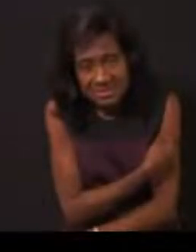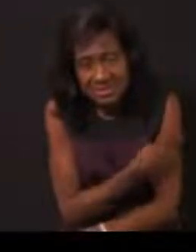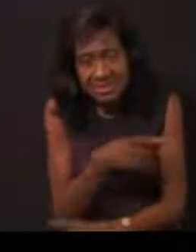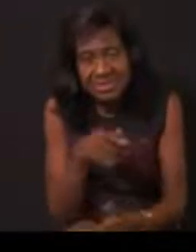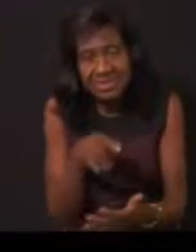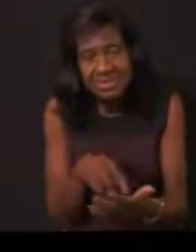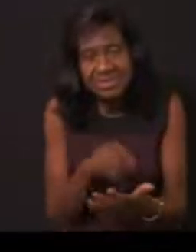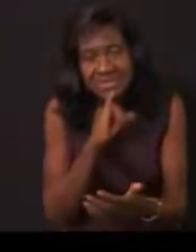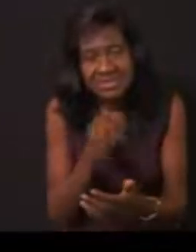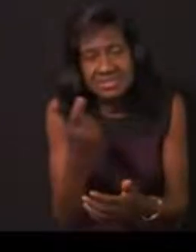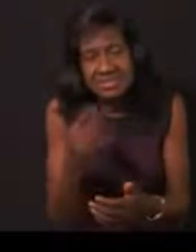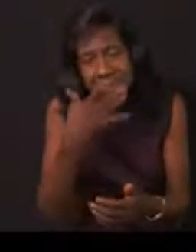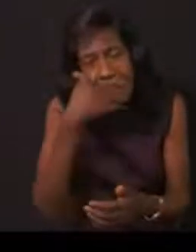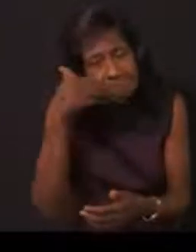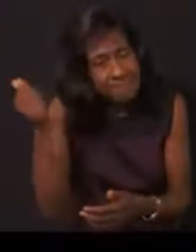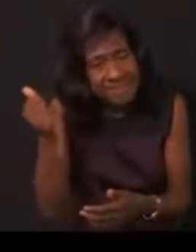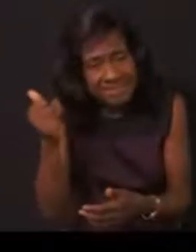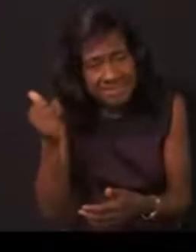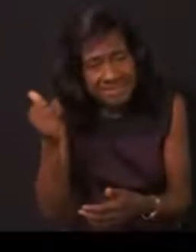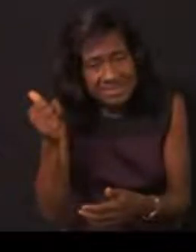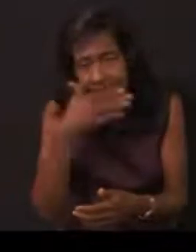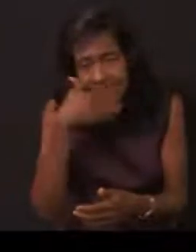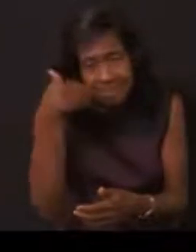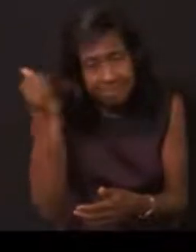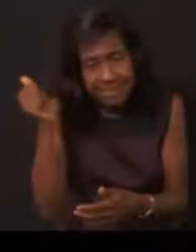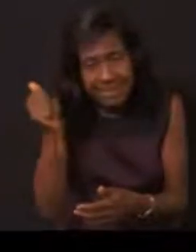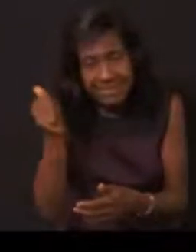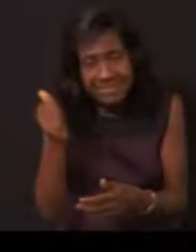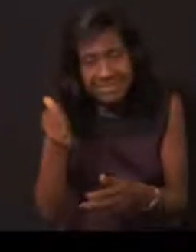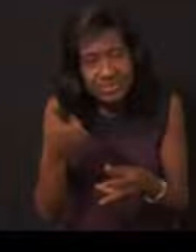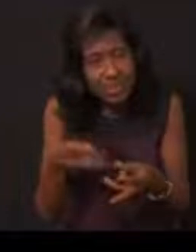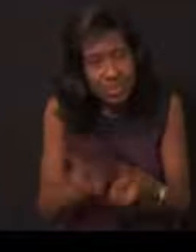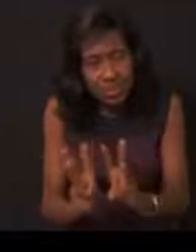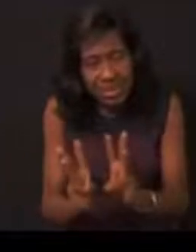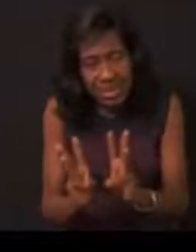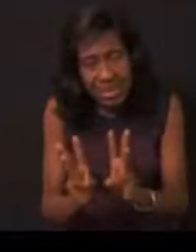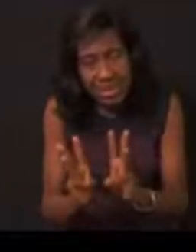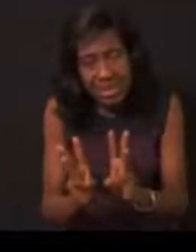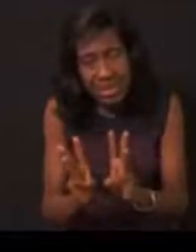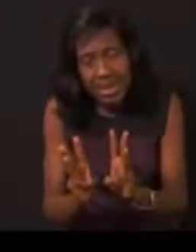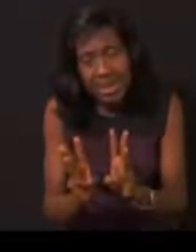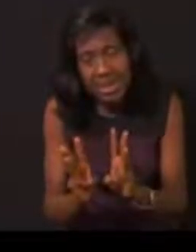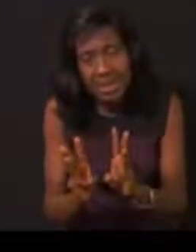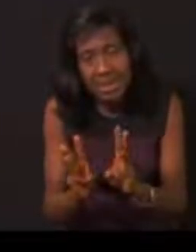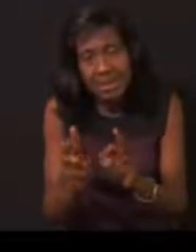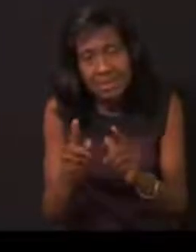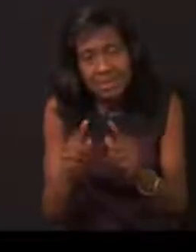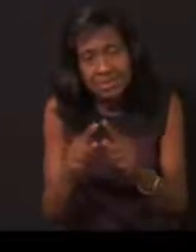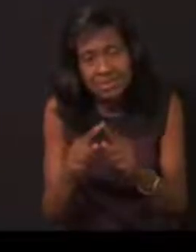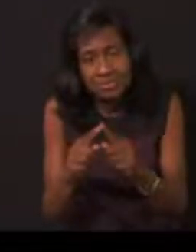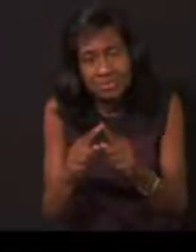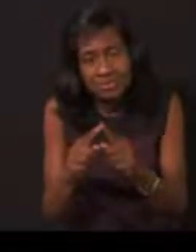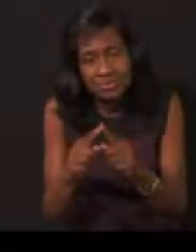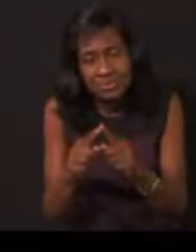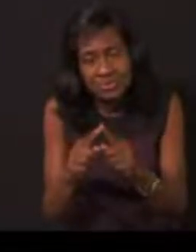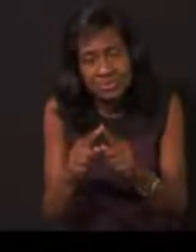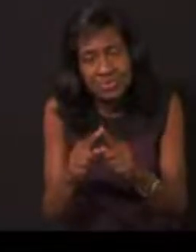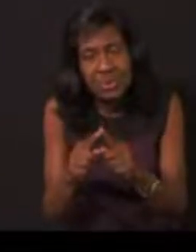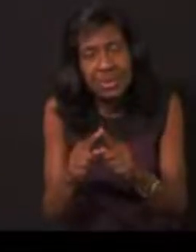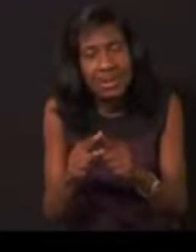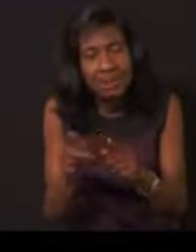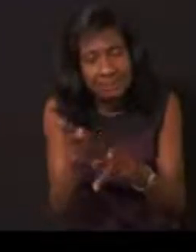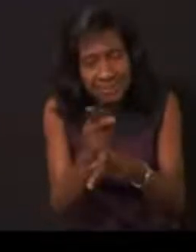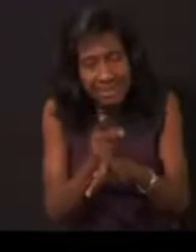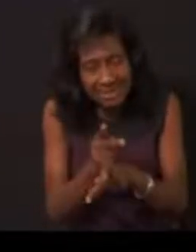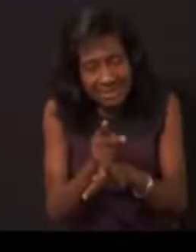the best, absolutely best tool that we have in our toolkit to maintain wellness